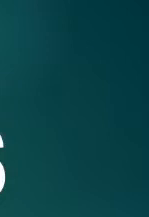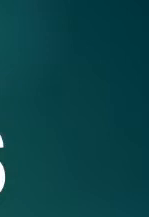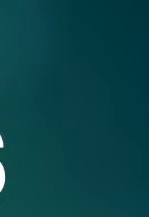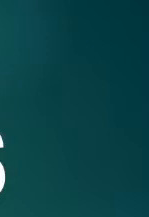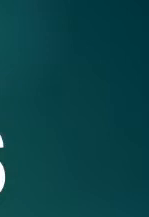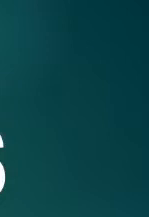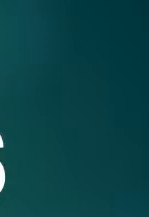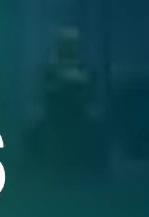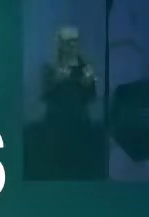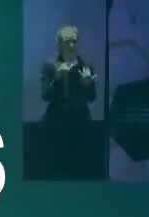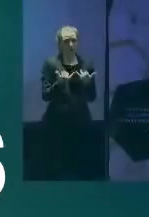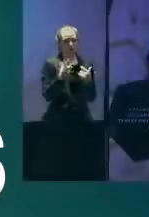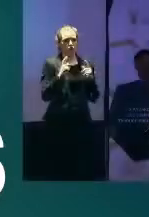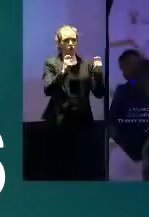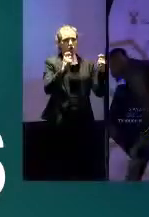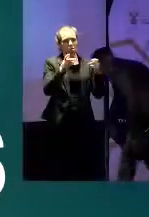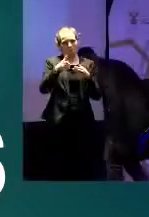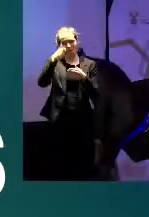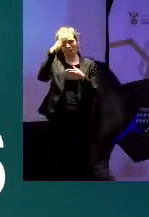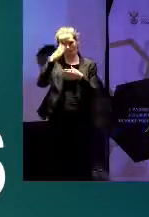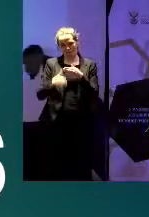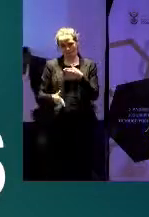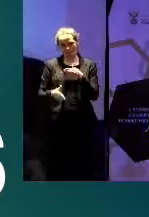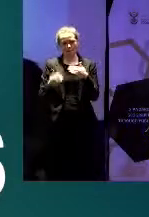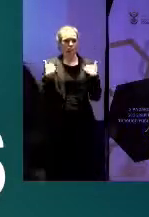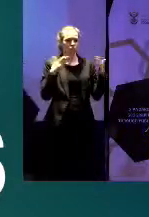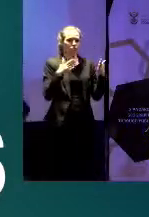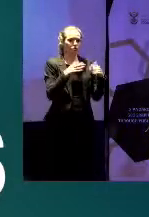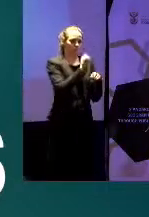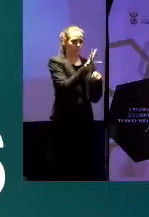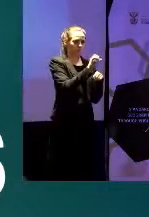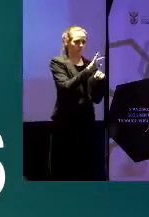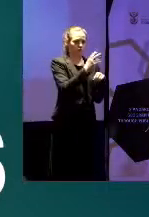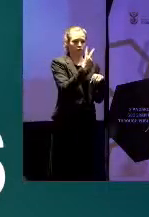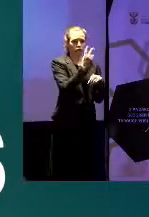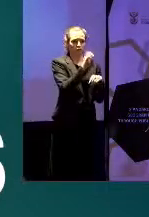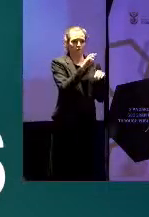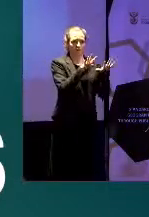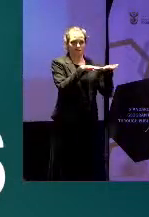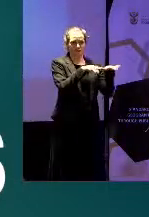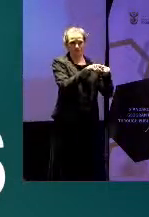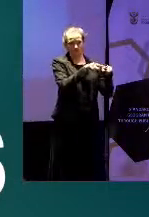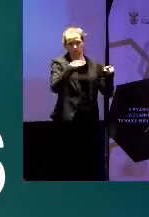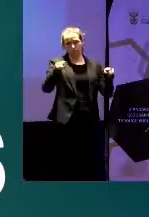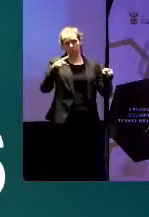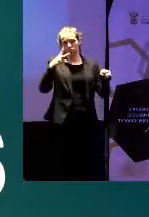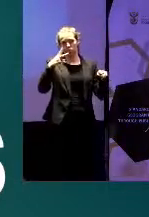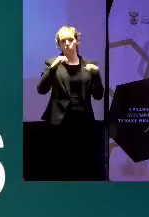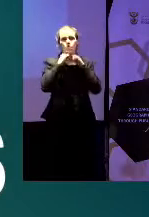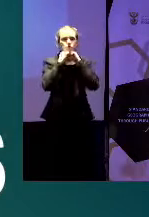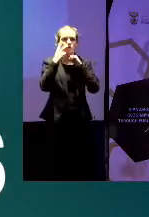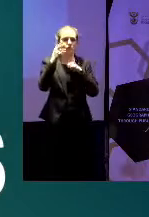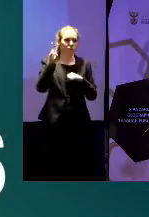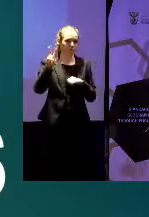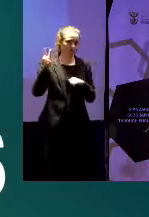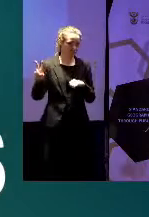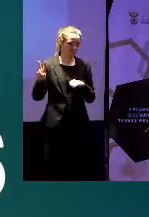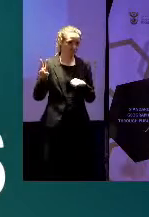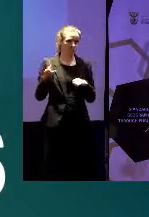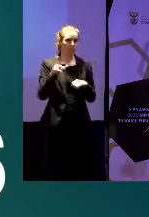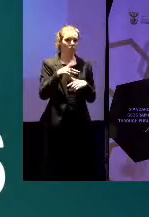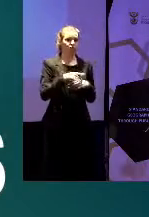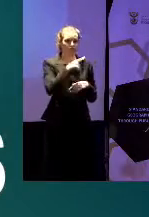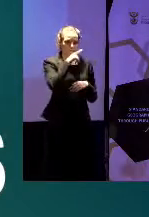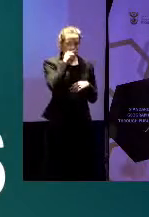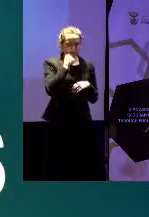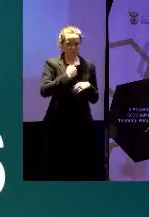has come to an end. The term was from September 2019 to August 2022, and my name stands